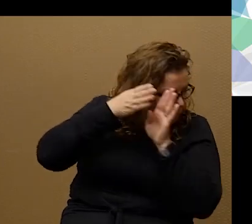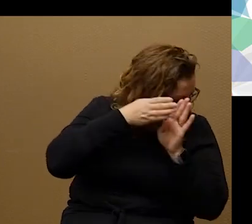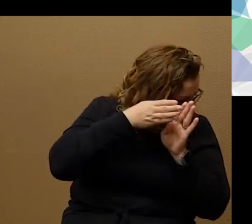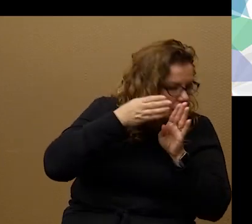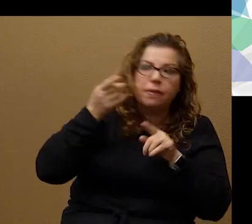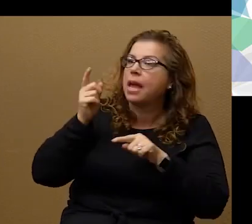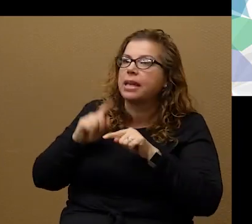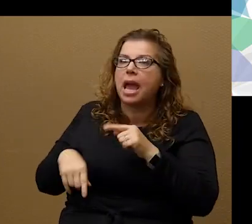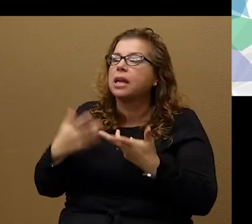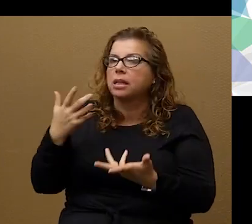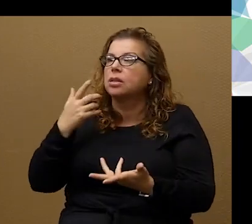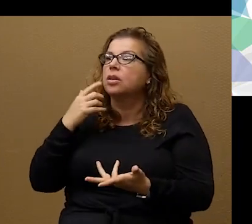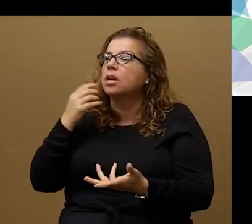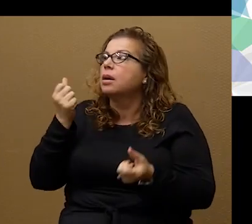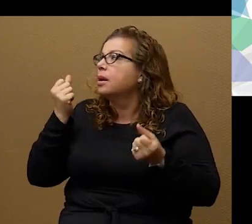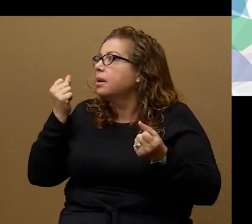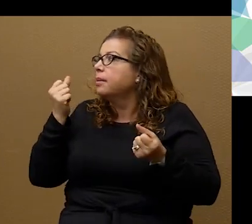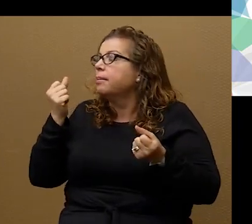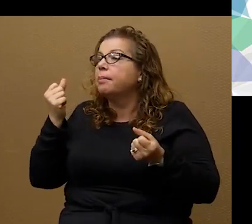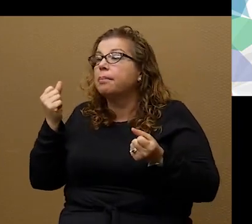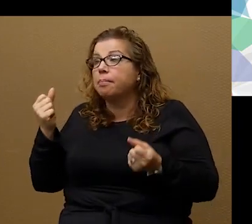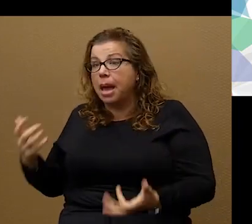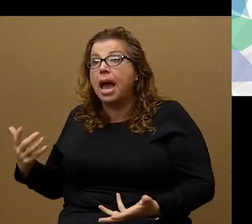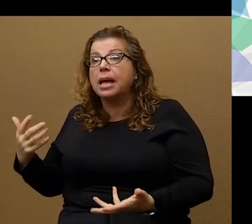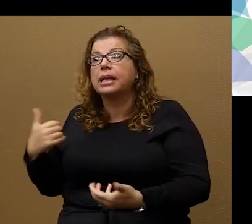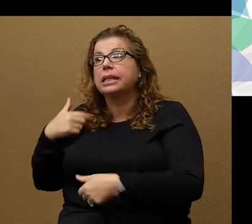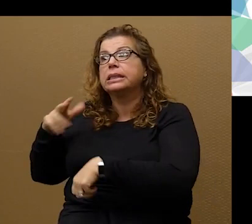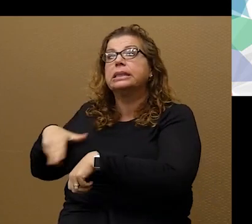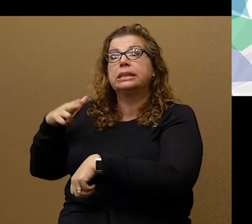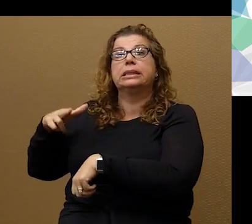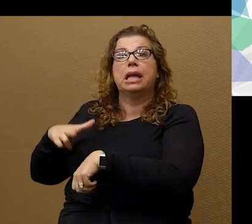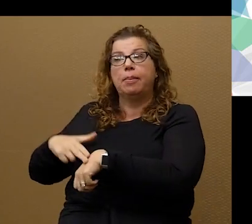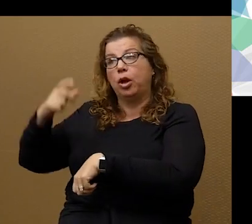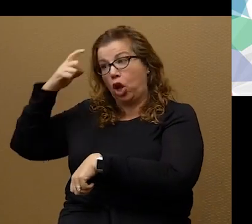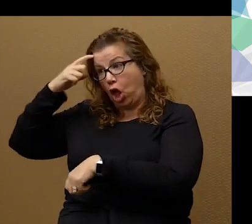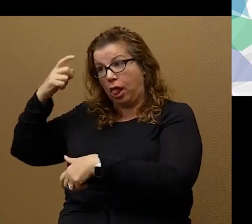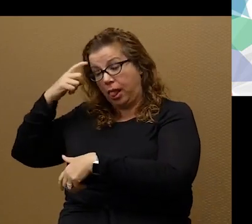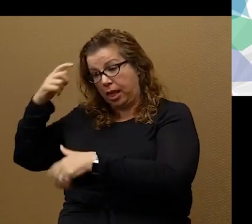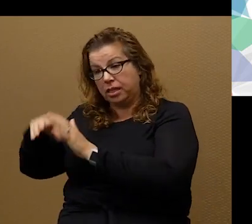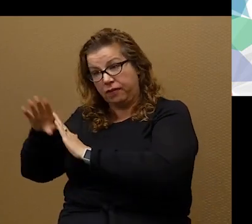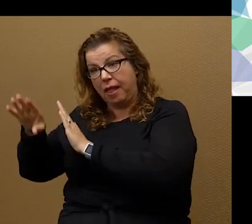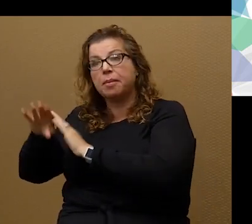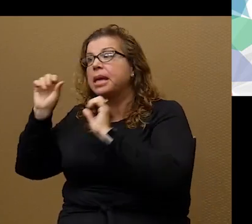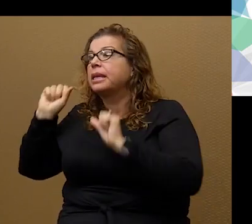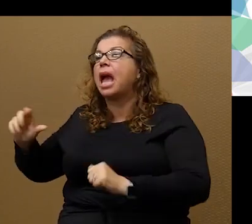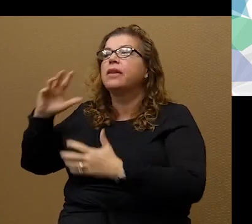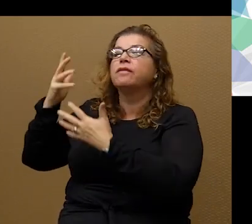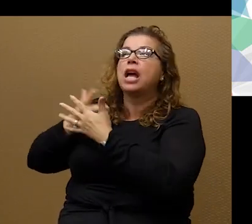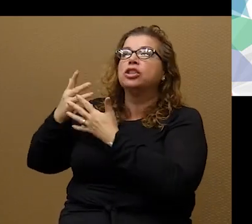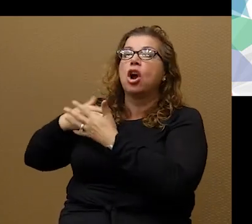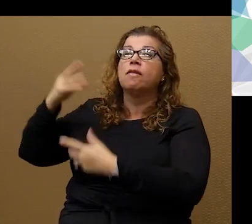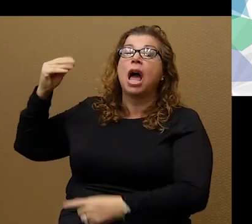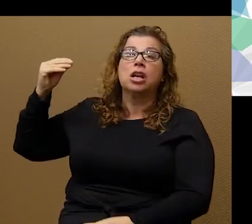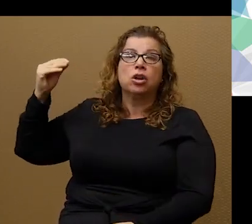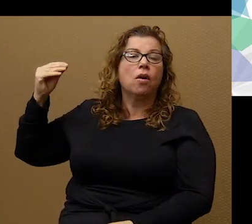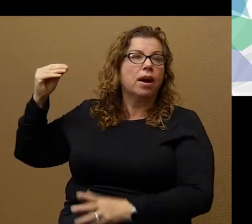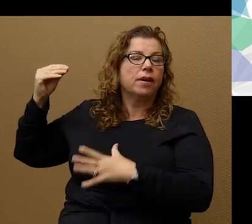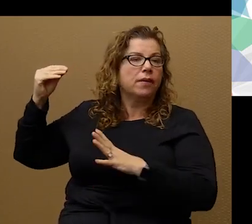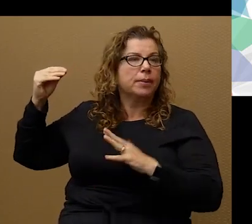many typically developing people were able to filter that out and still be able to focus.